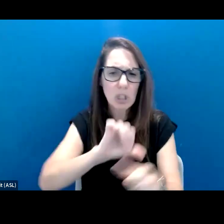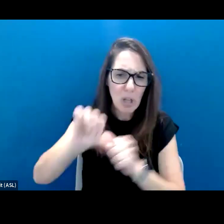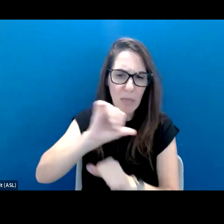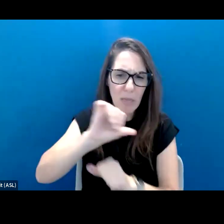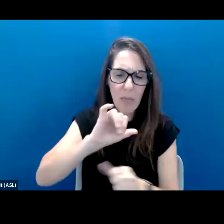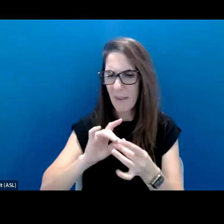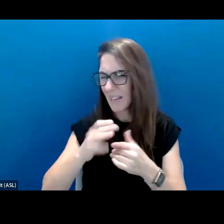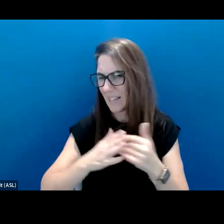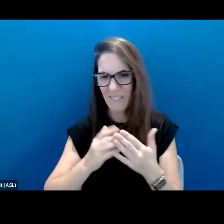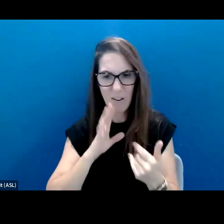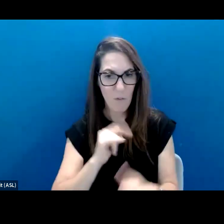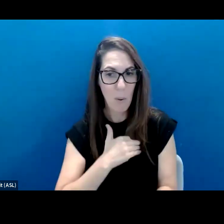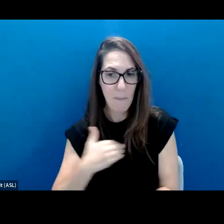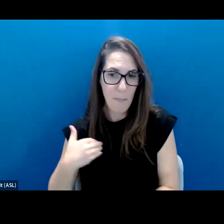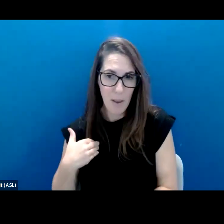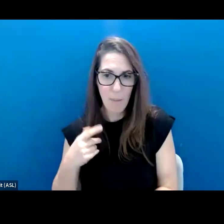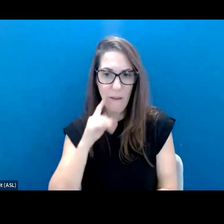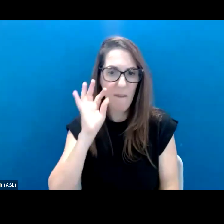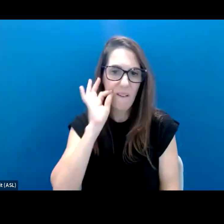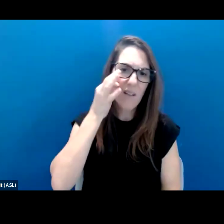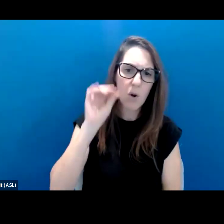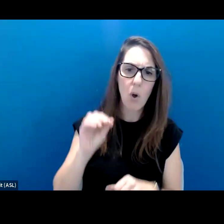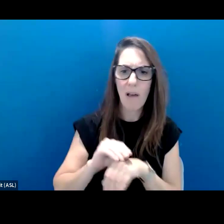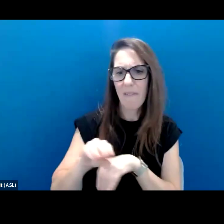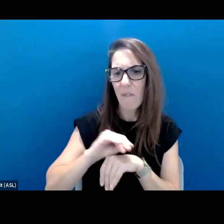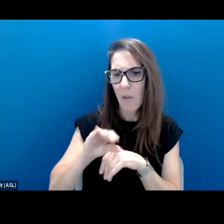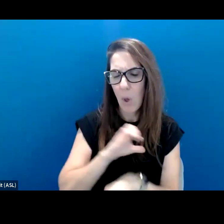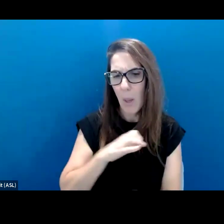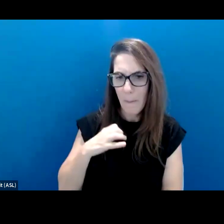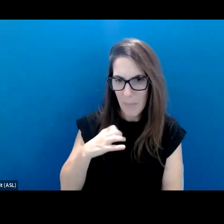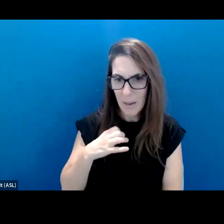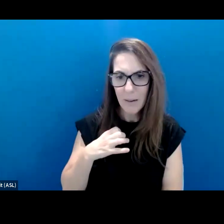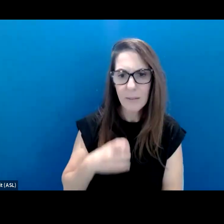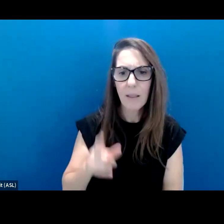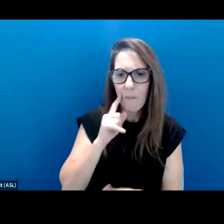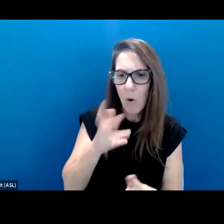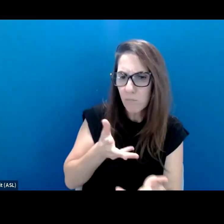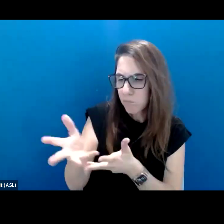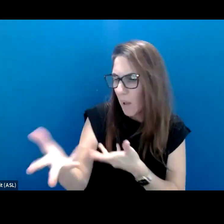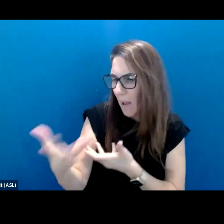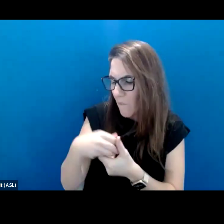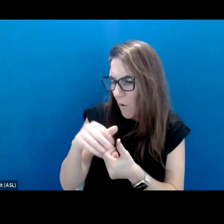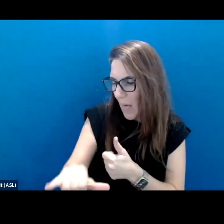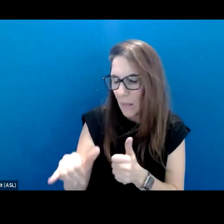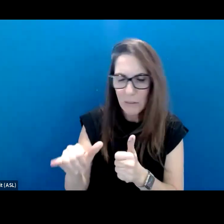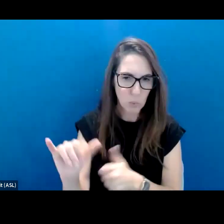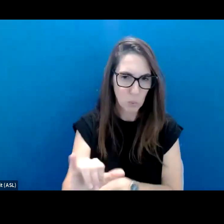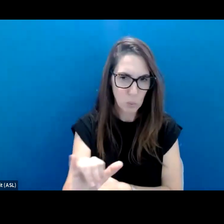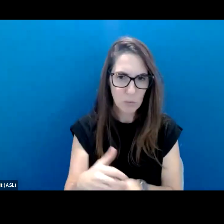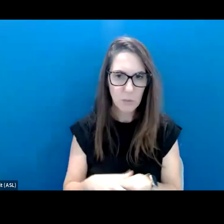for members of the Federal Advisory Committee on a personal basis to engage with that as well. There was